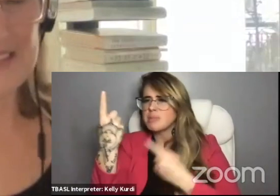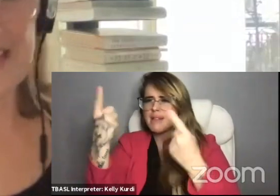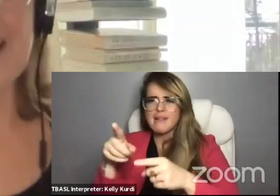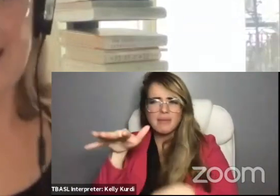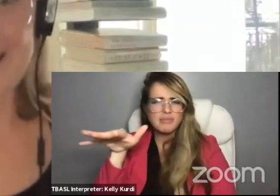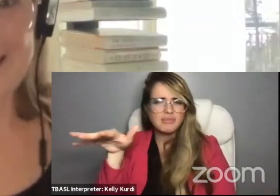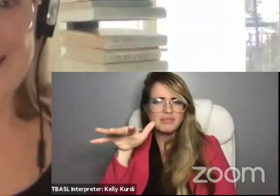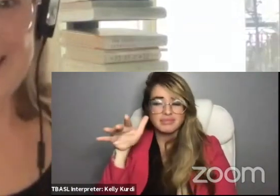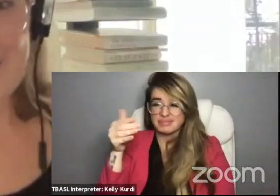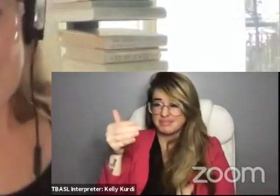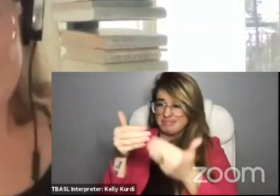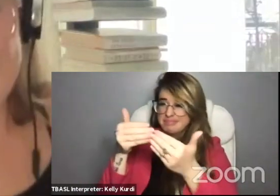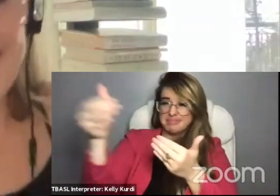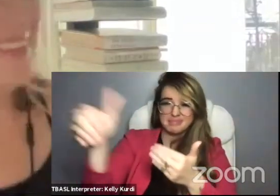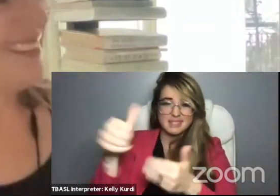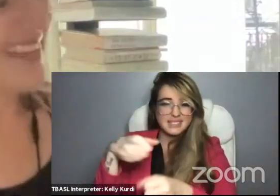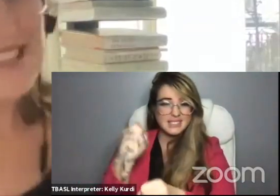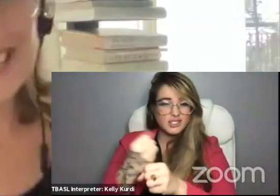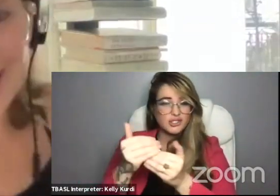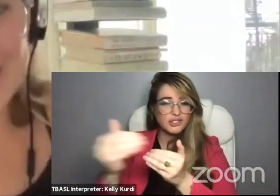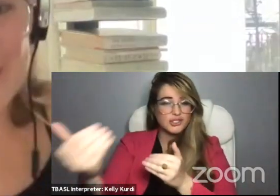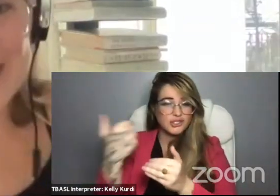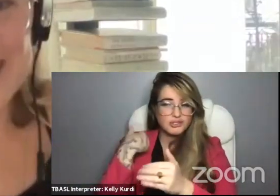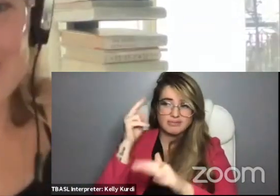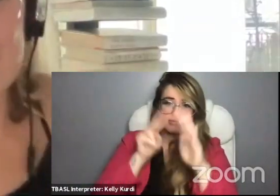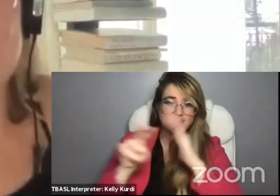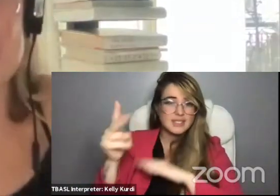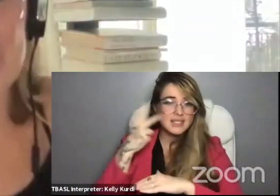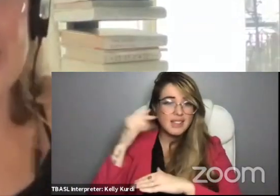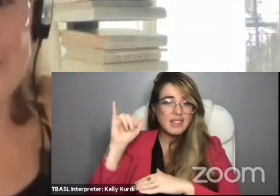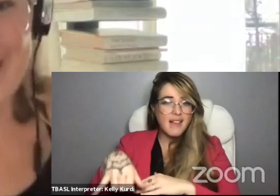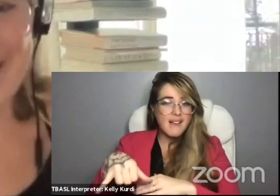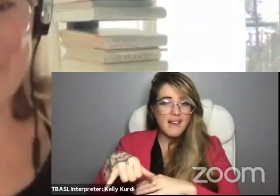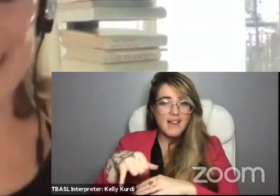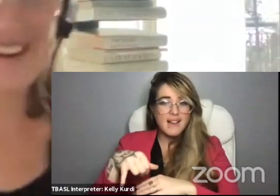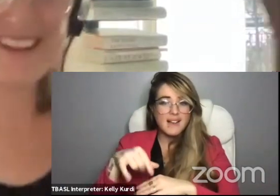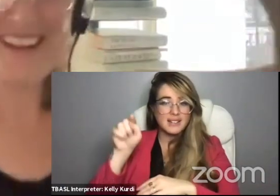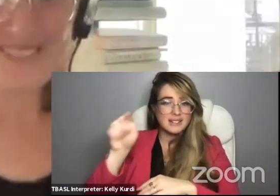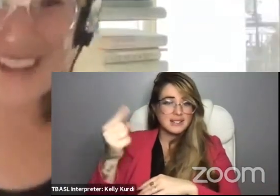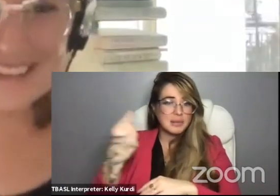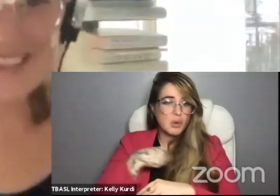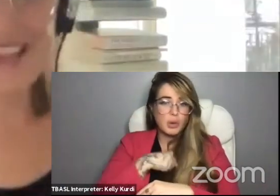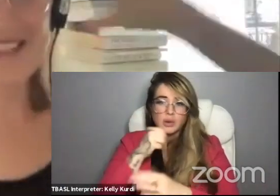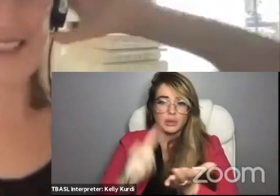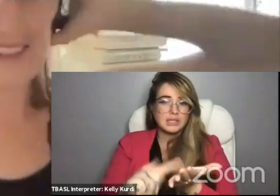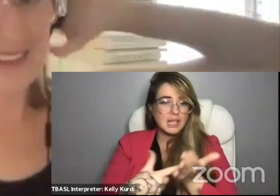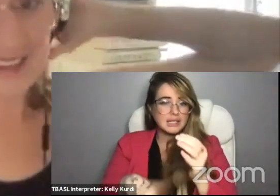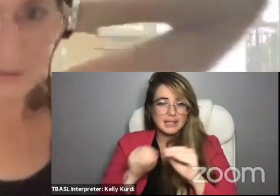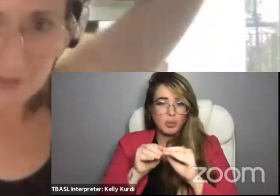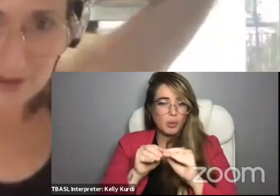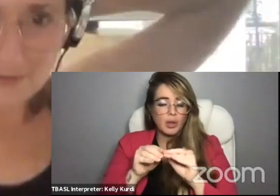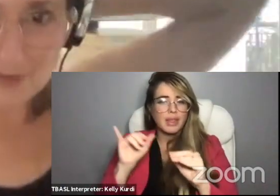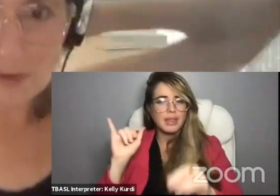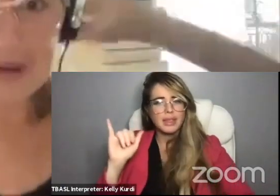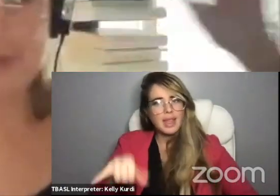the next decade. That's connecting me to this thing we don't talk about anymore, right? Like that's kind